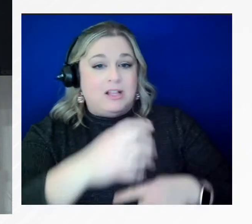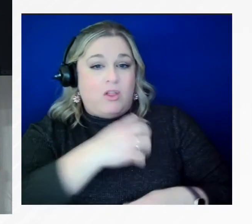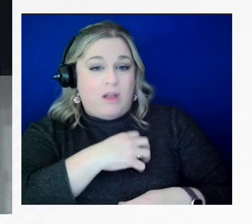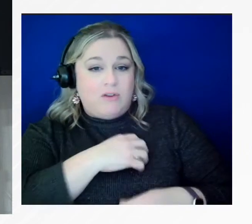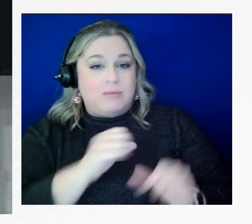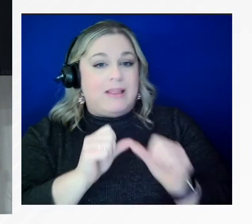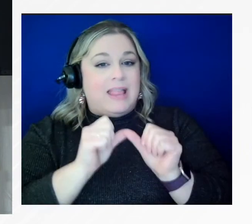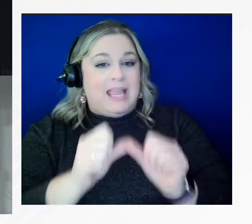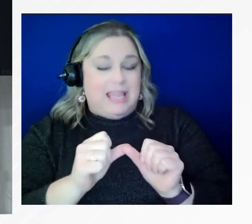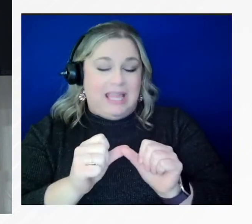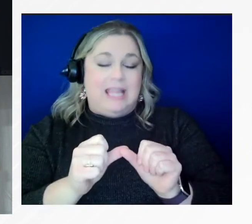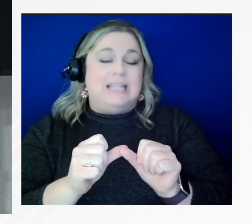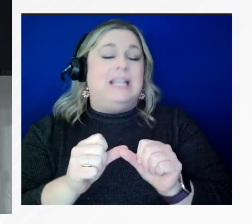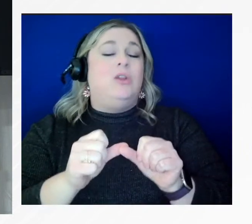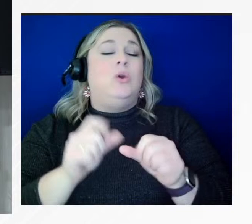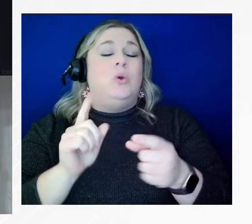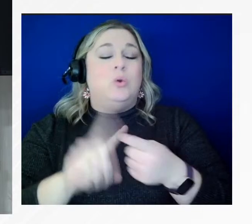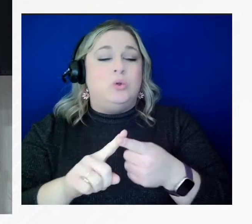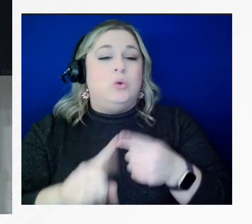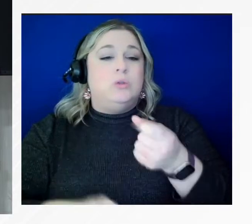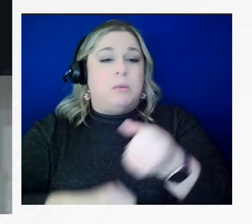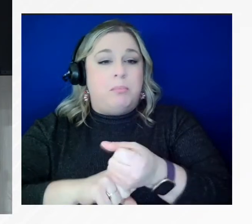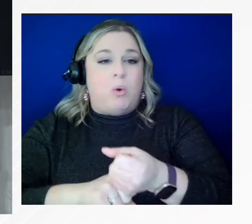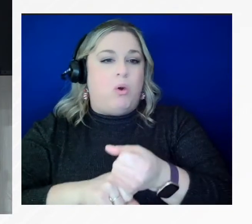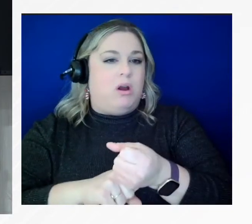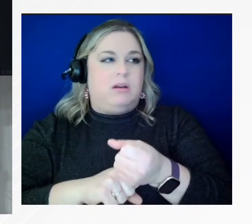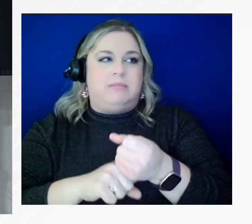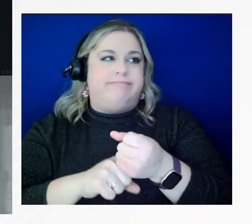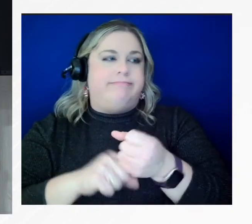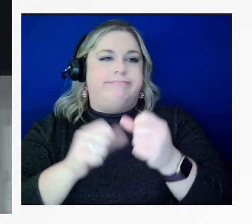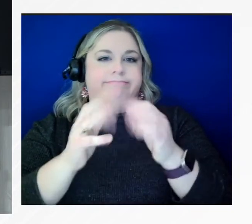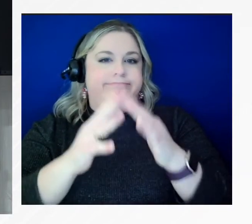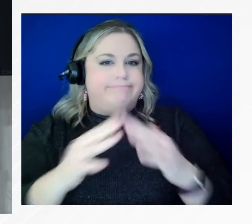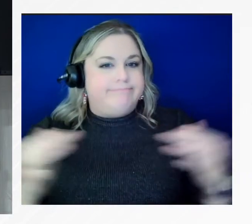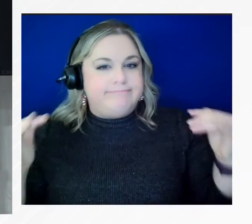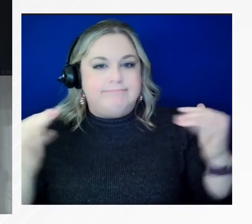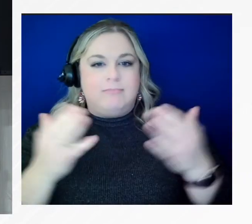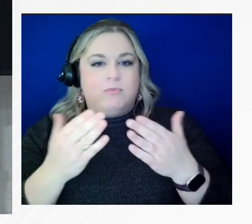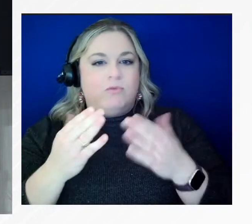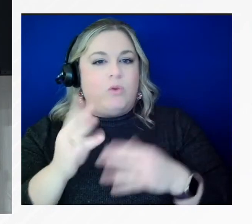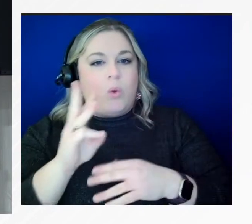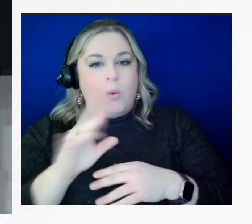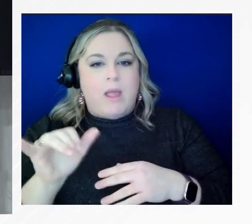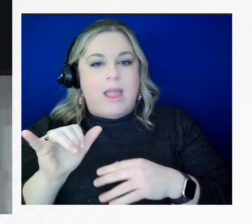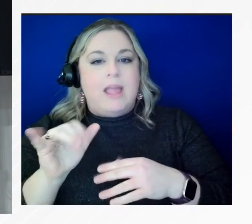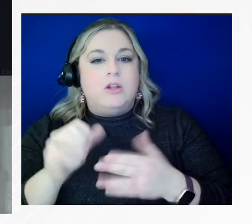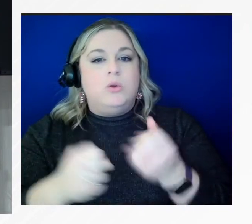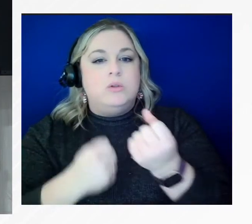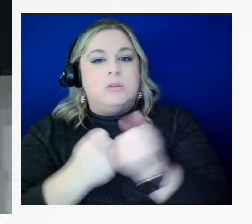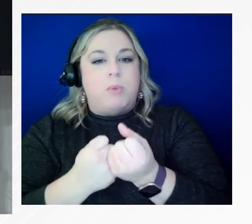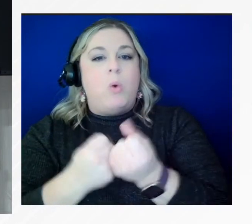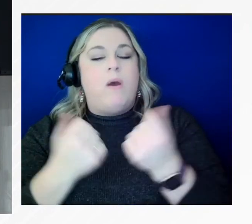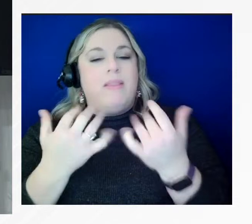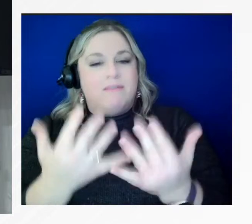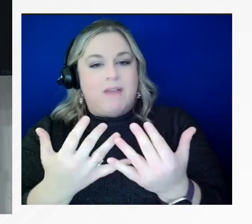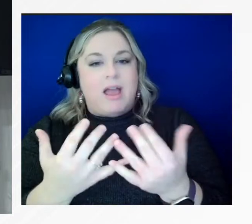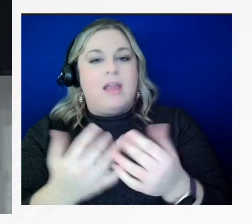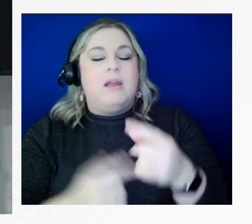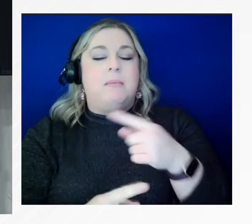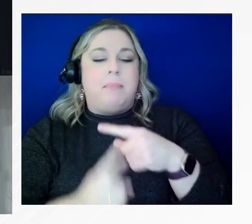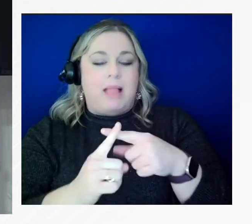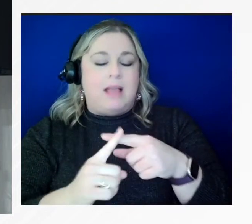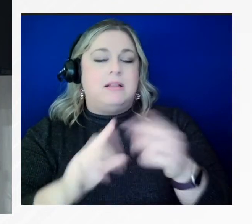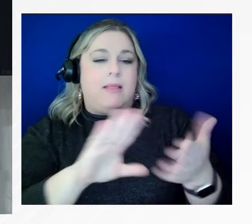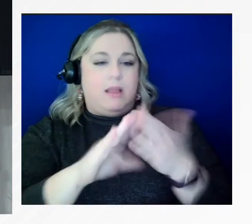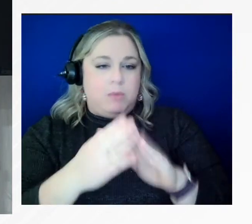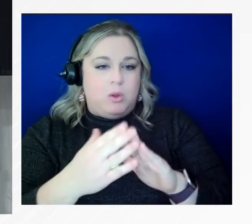to supporting in a multifaceted way to support the incident and also the community, and that's why they